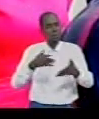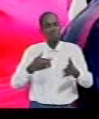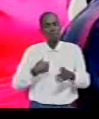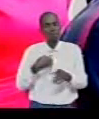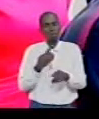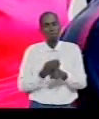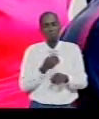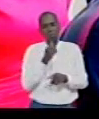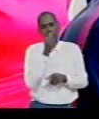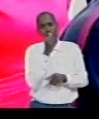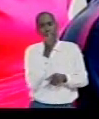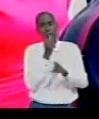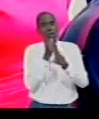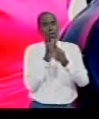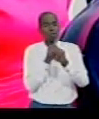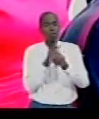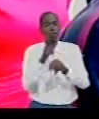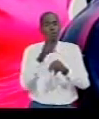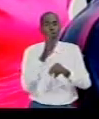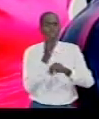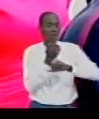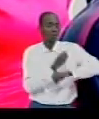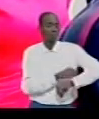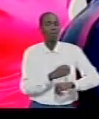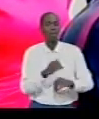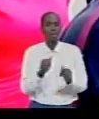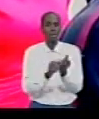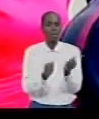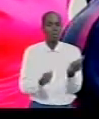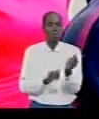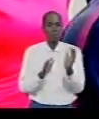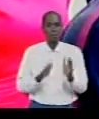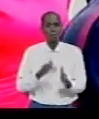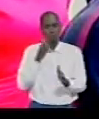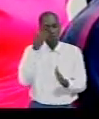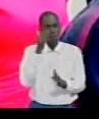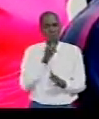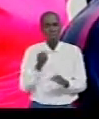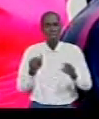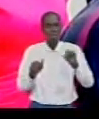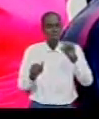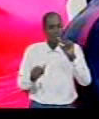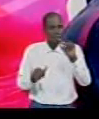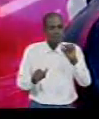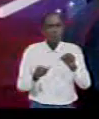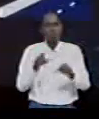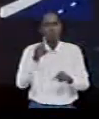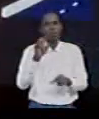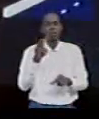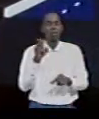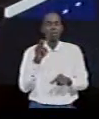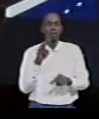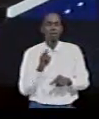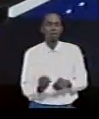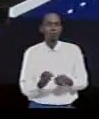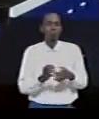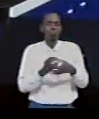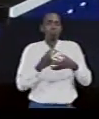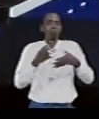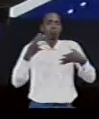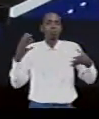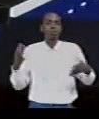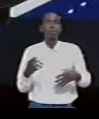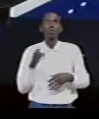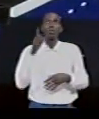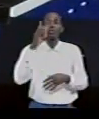up a backslider. And a little leaven leadeth the whole lump. He wants to speak out.